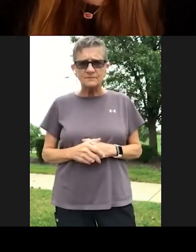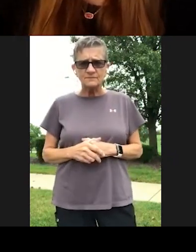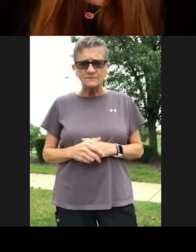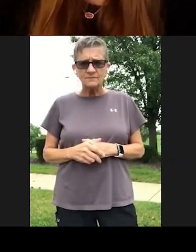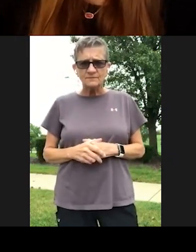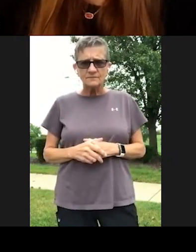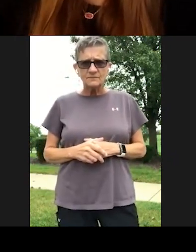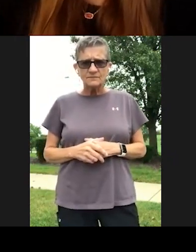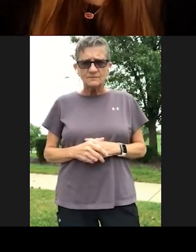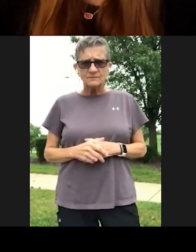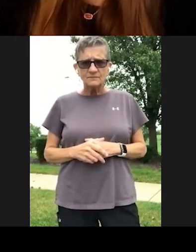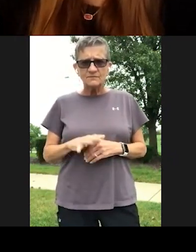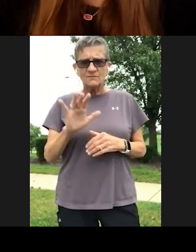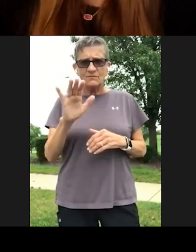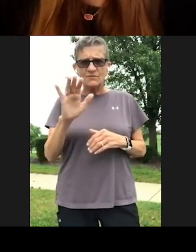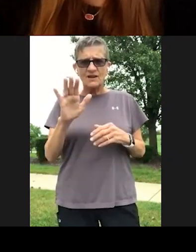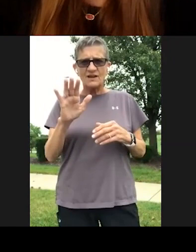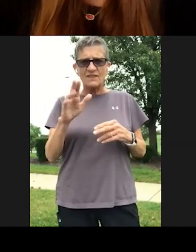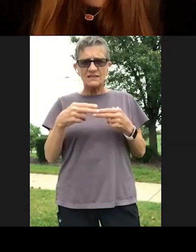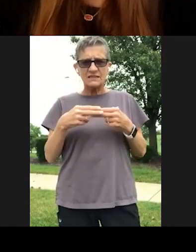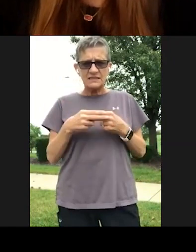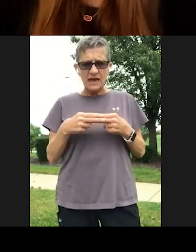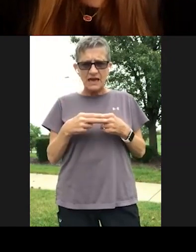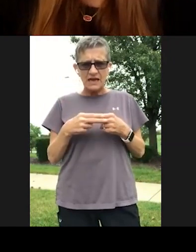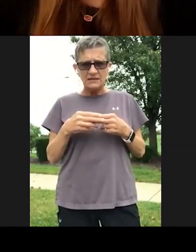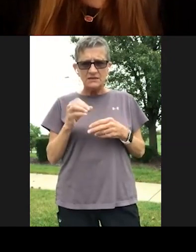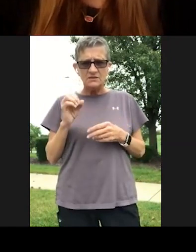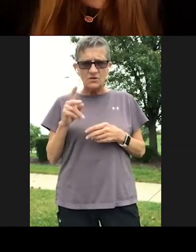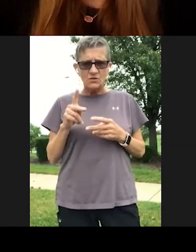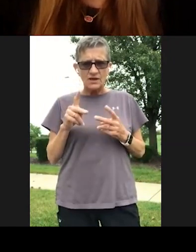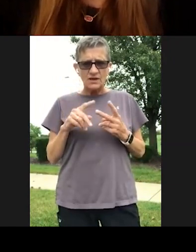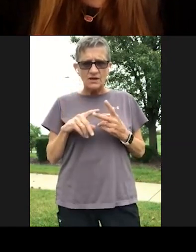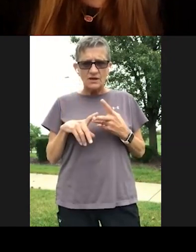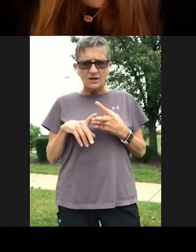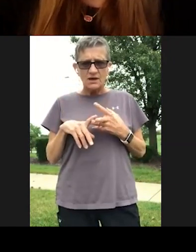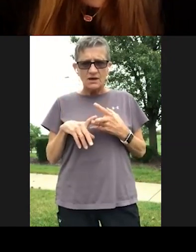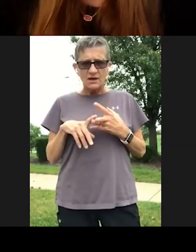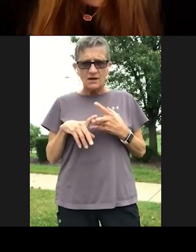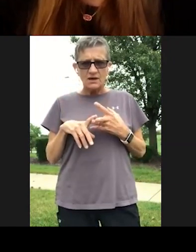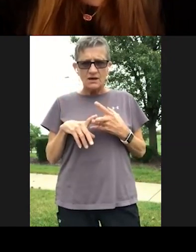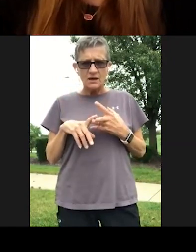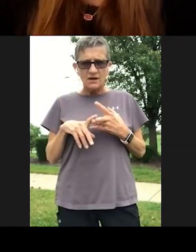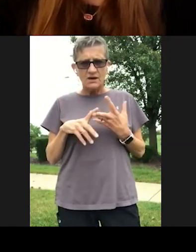The slides. Okay, so there's I'm